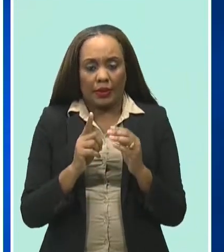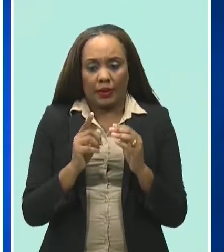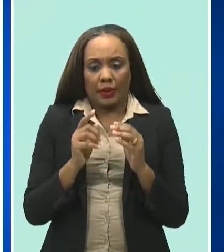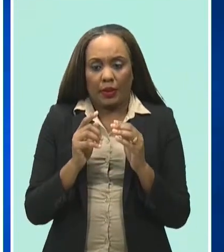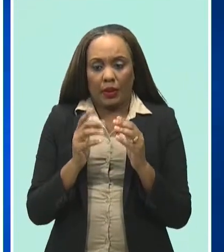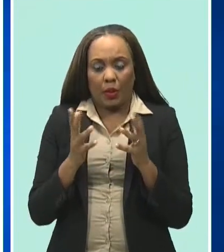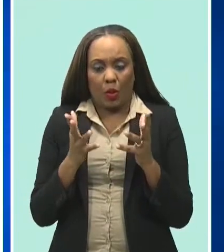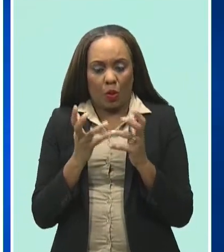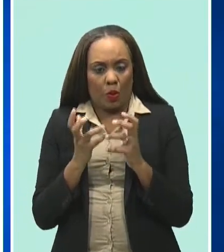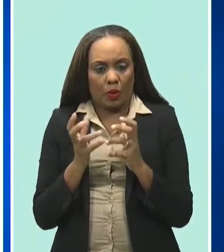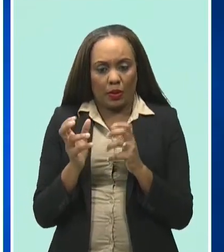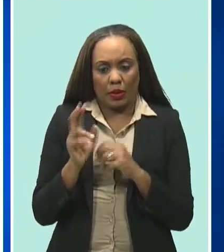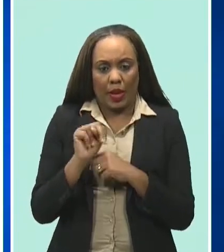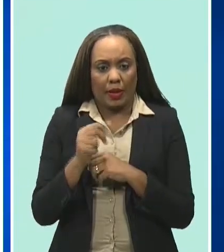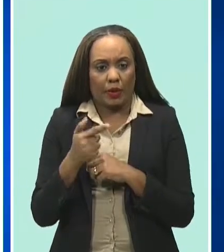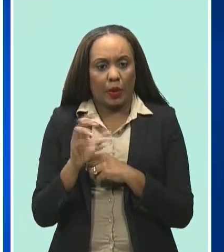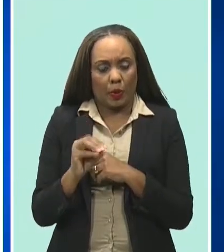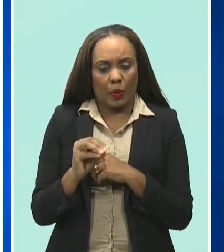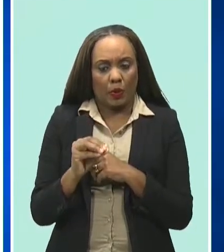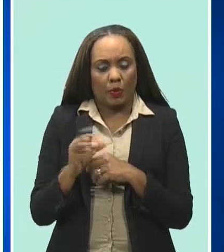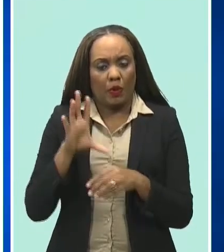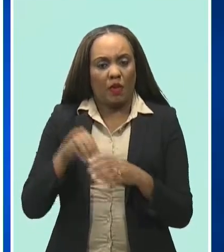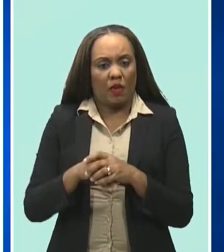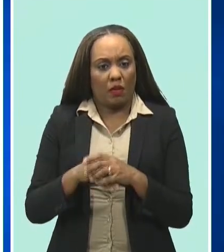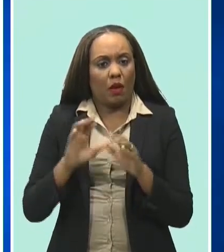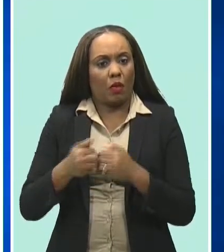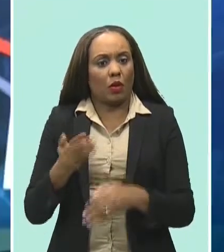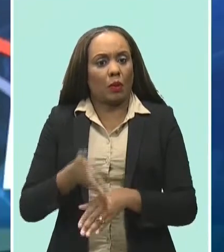of NGOs and how they could improve their work.